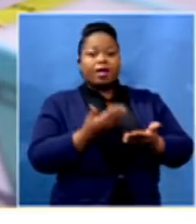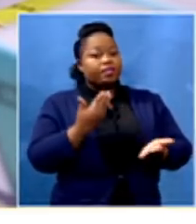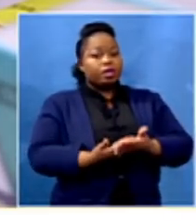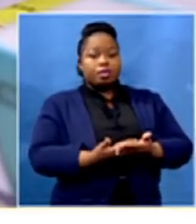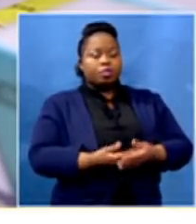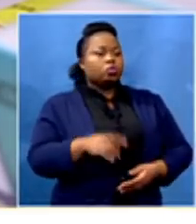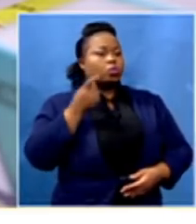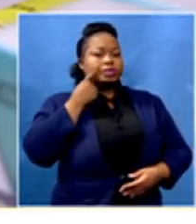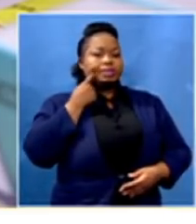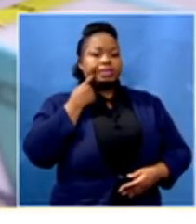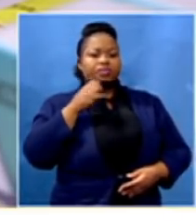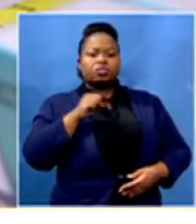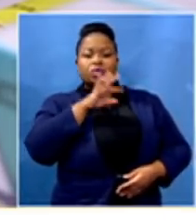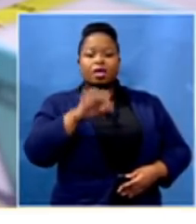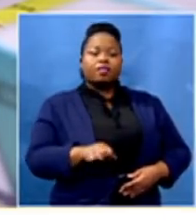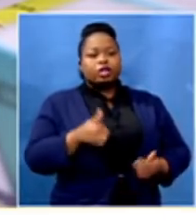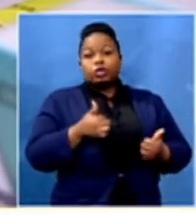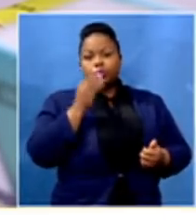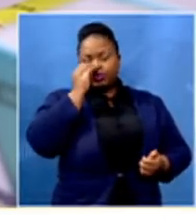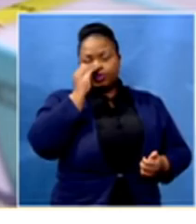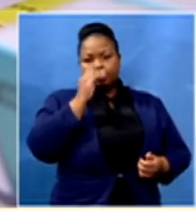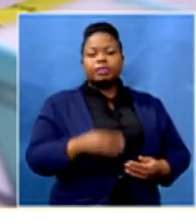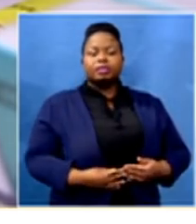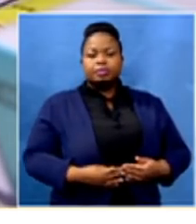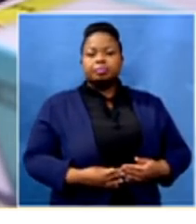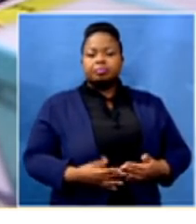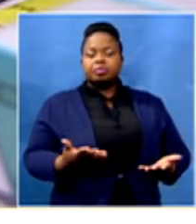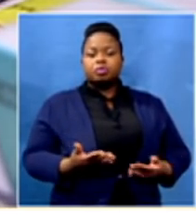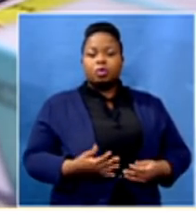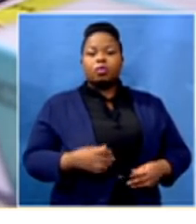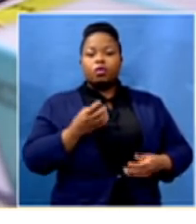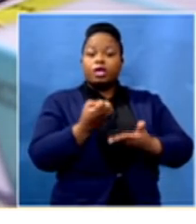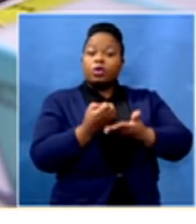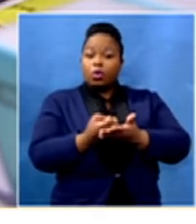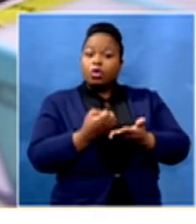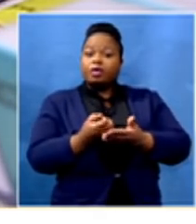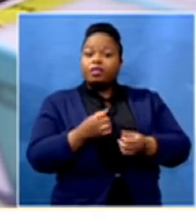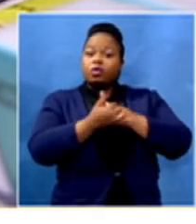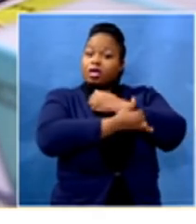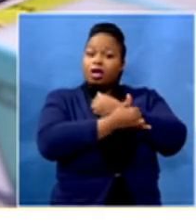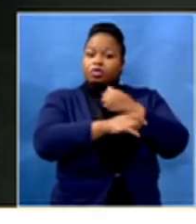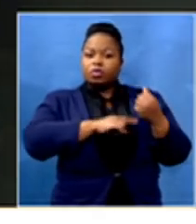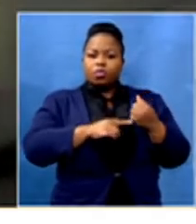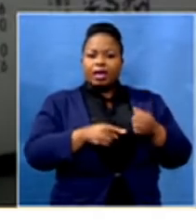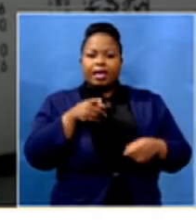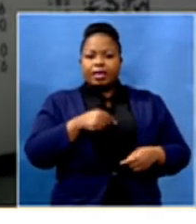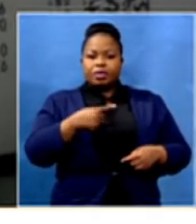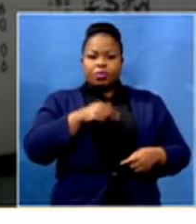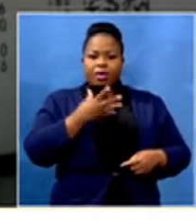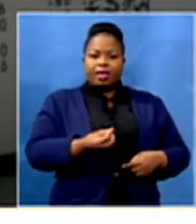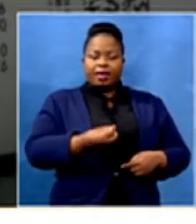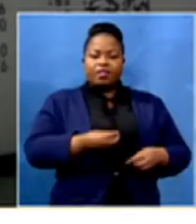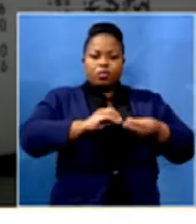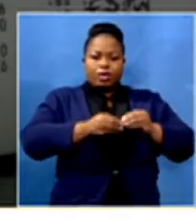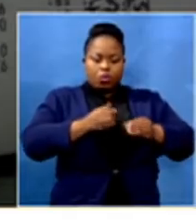it's easy for South Africa. I mean, it's great news as well, I would assume, for the economy of the country as well, to have this kind of drug